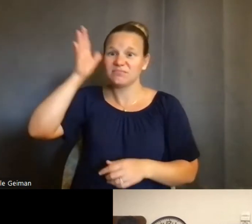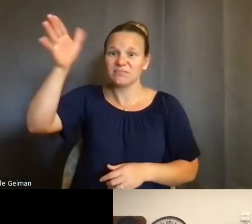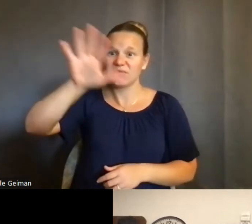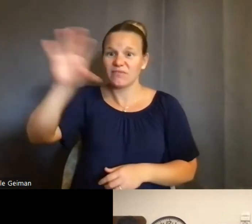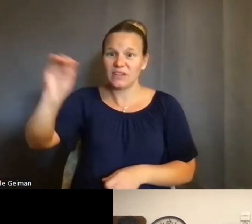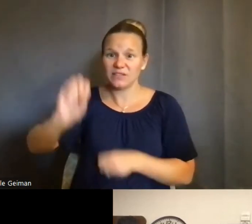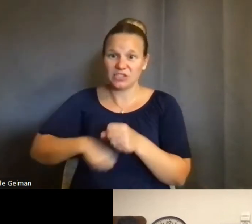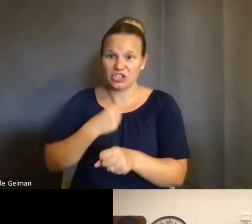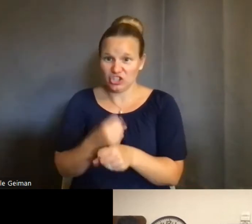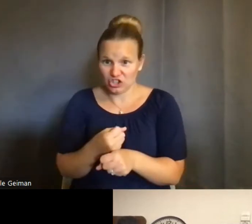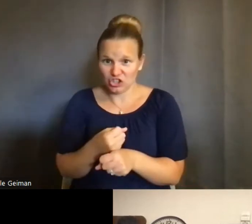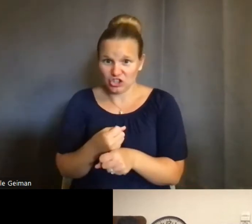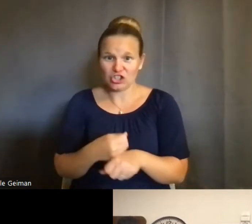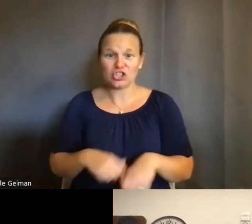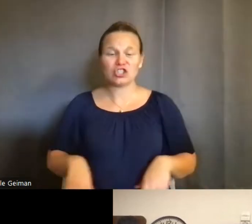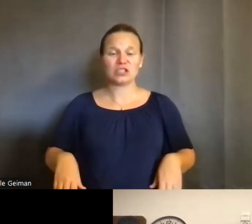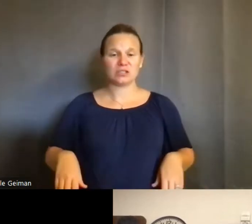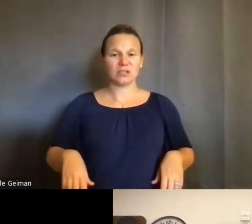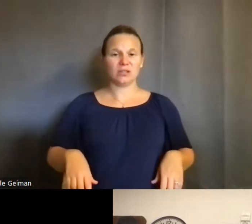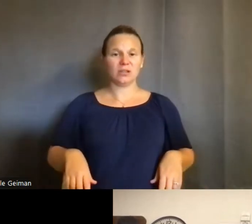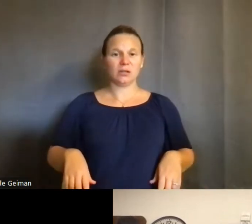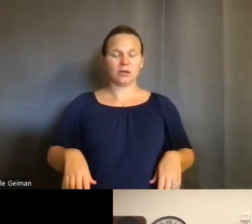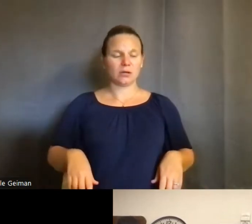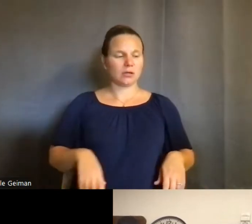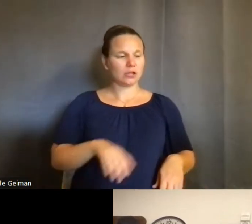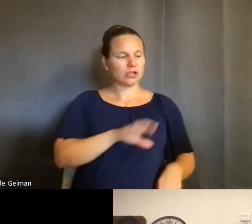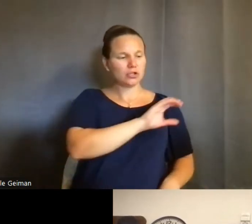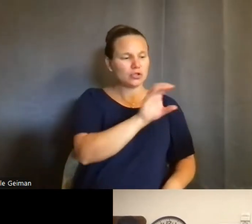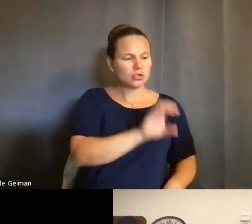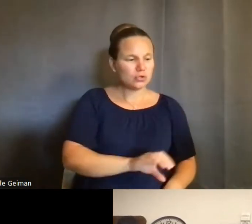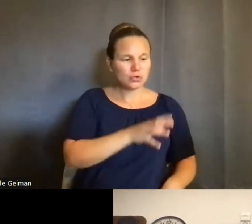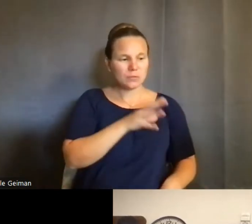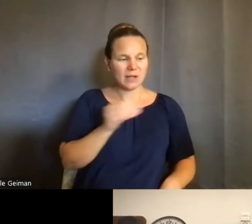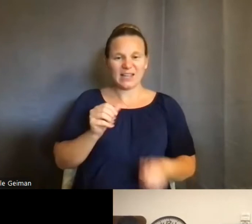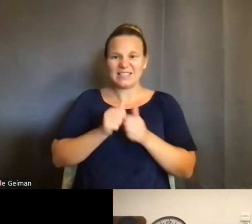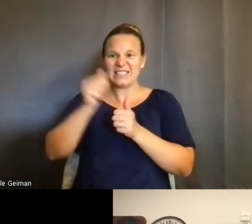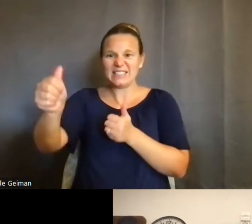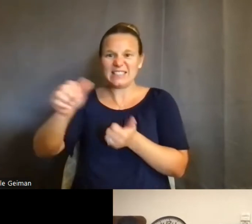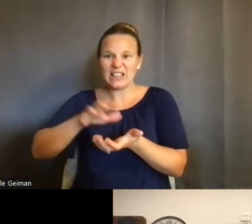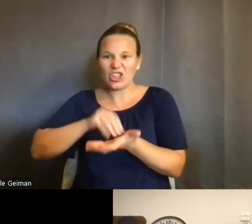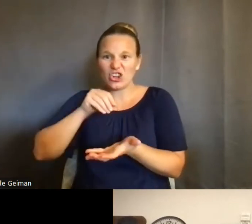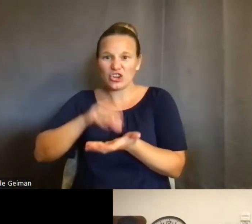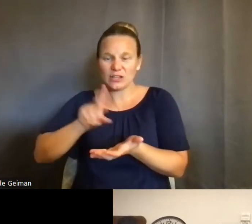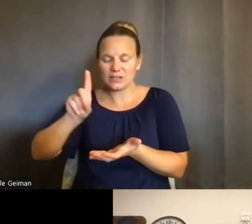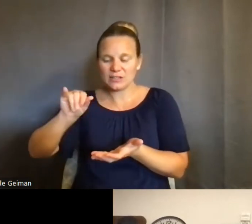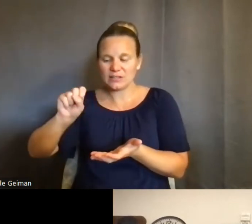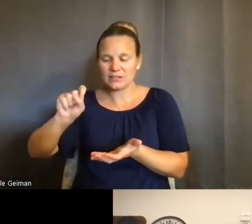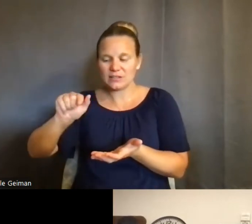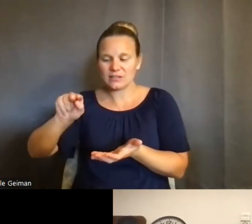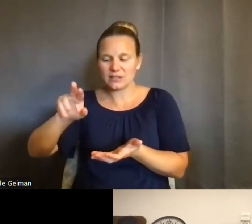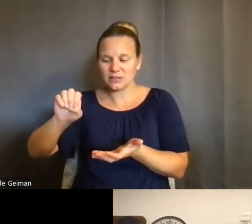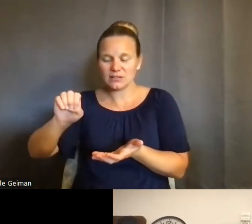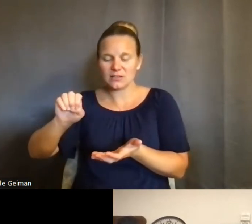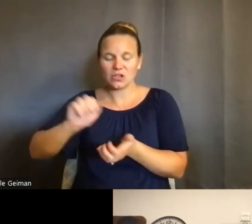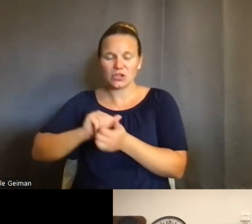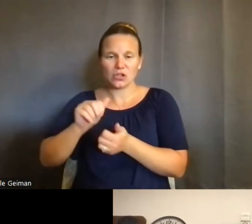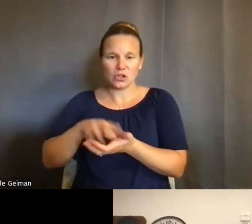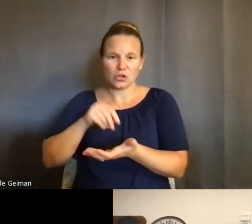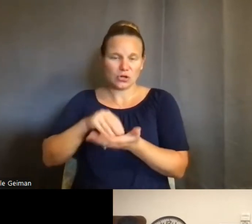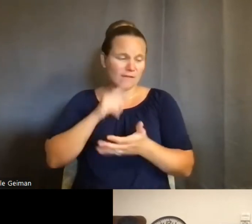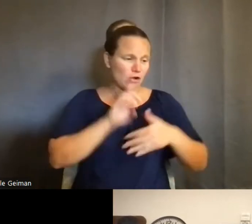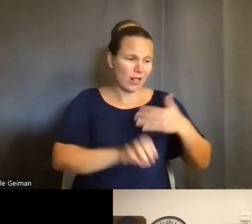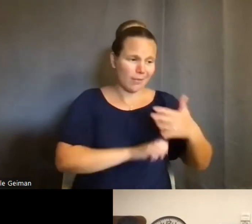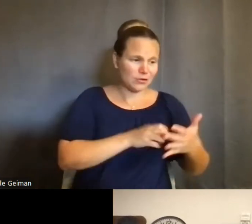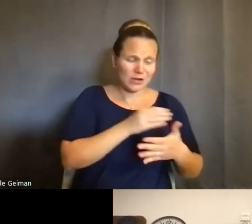Zoom classrooms and distance learning for elementary students and for young secondary students especially